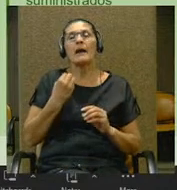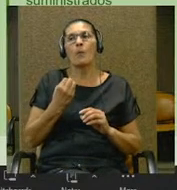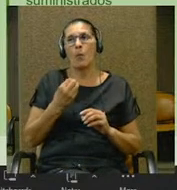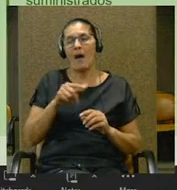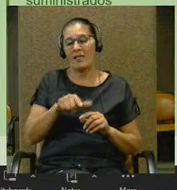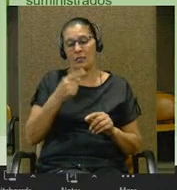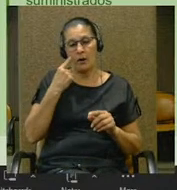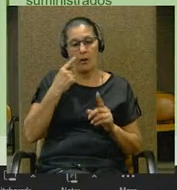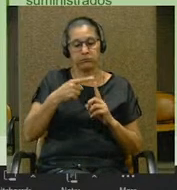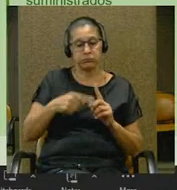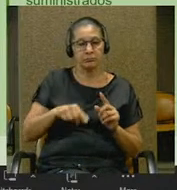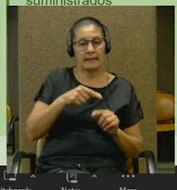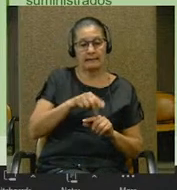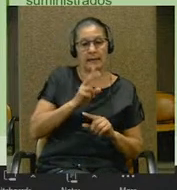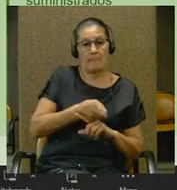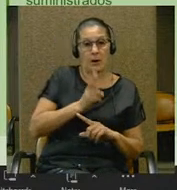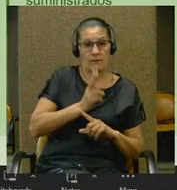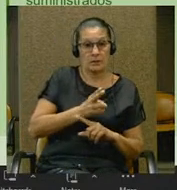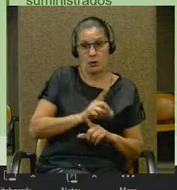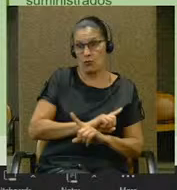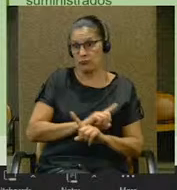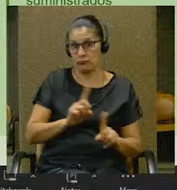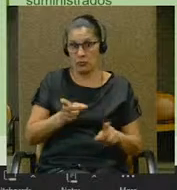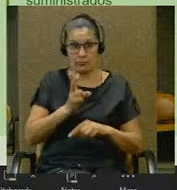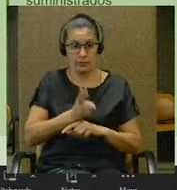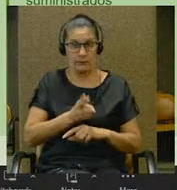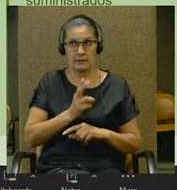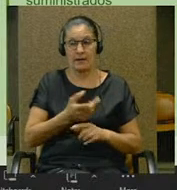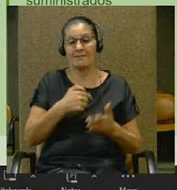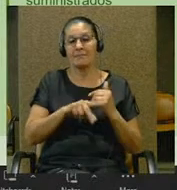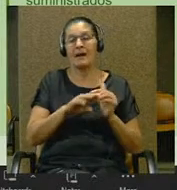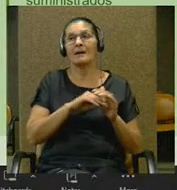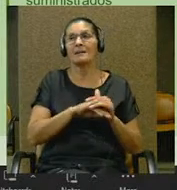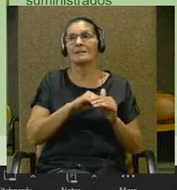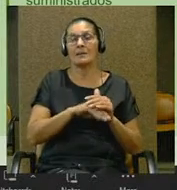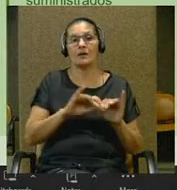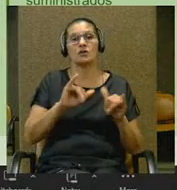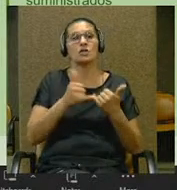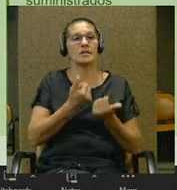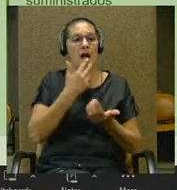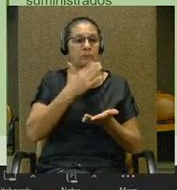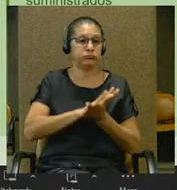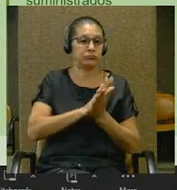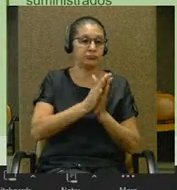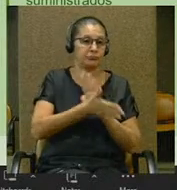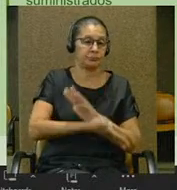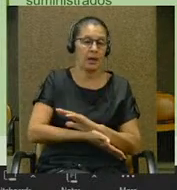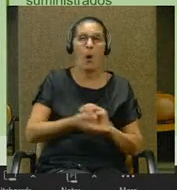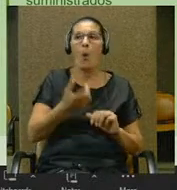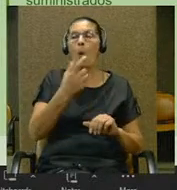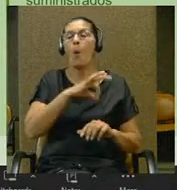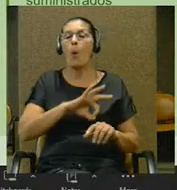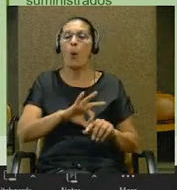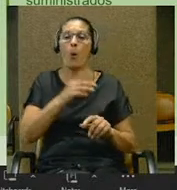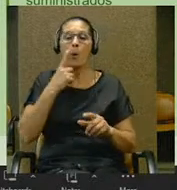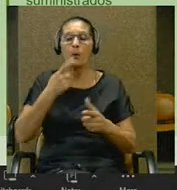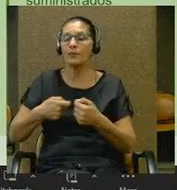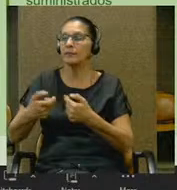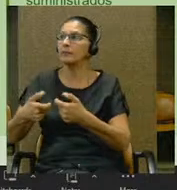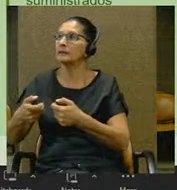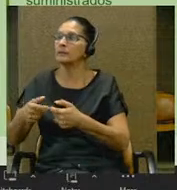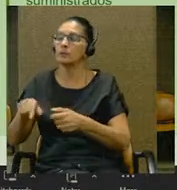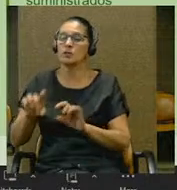see that when the prohibition is interrupted, the reserves could have